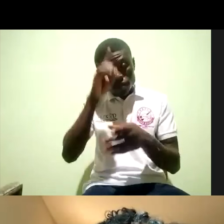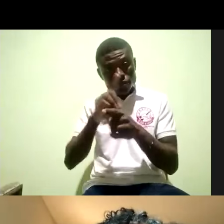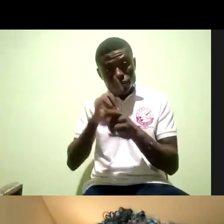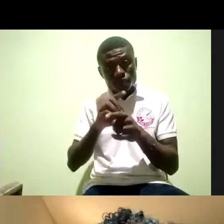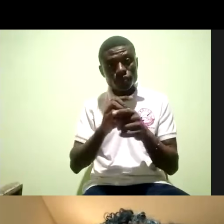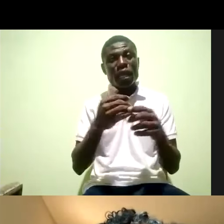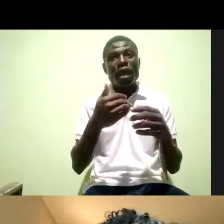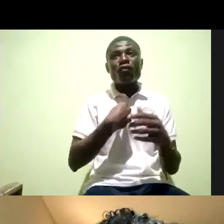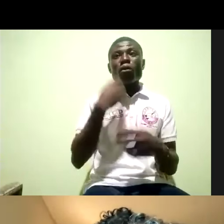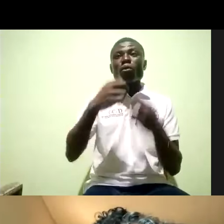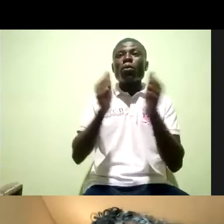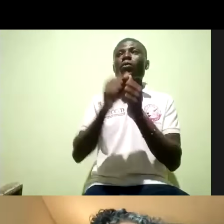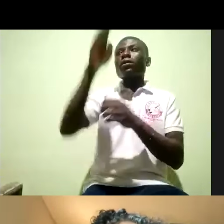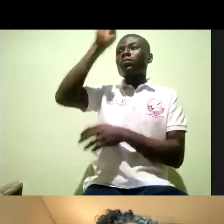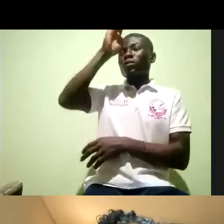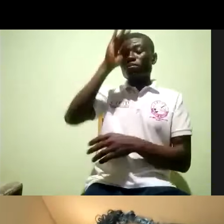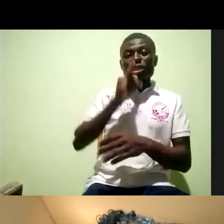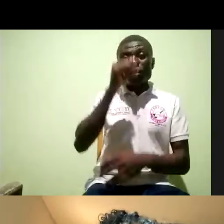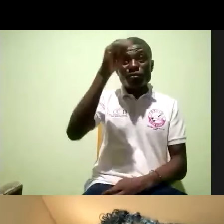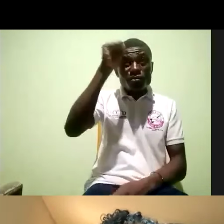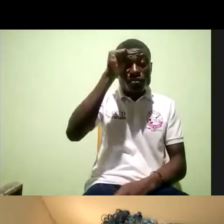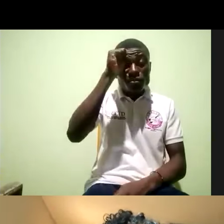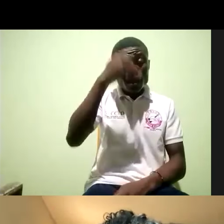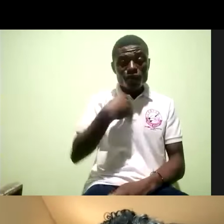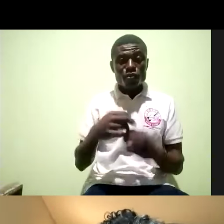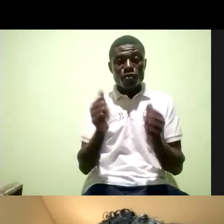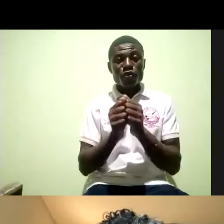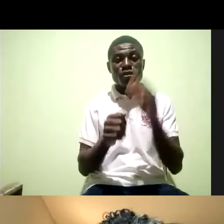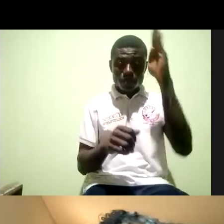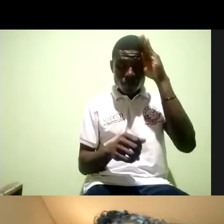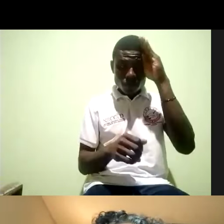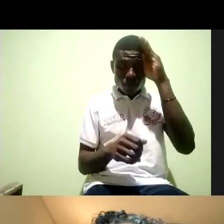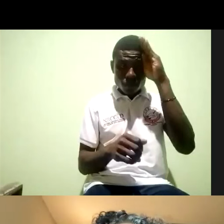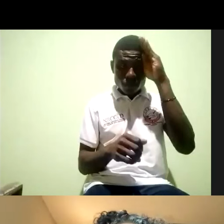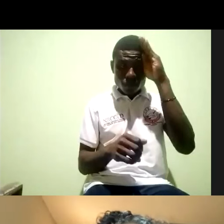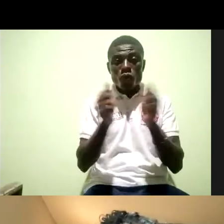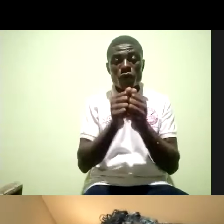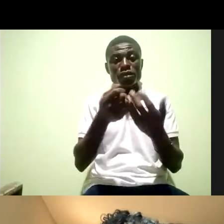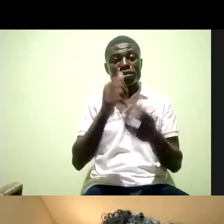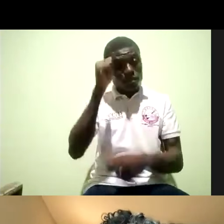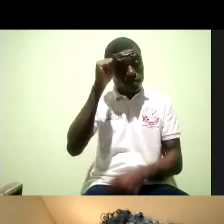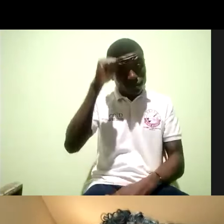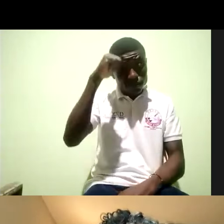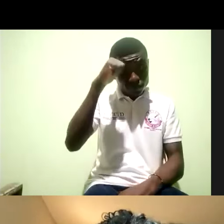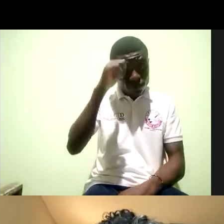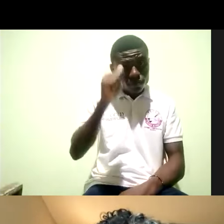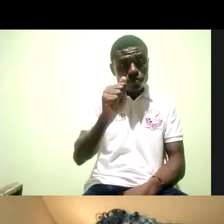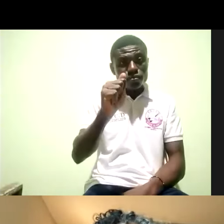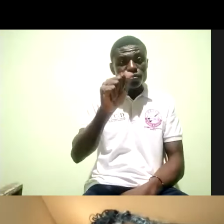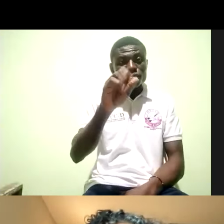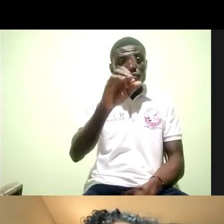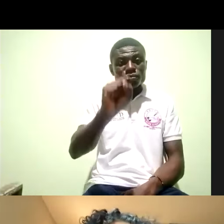has a neurological base. And in autism spectrum disorder, we have difficulty with